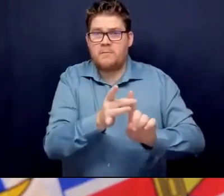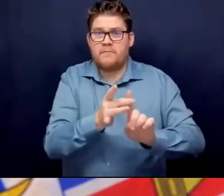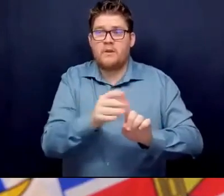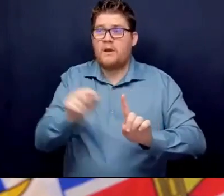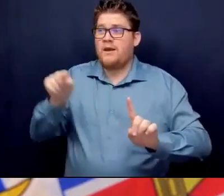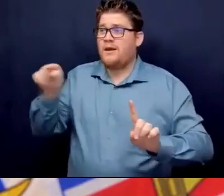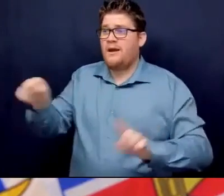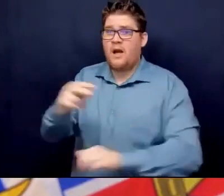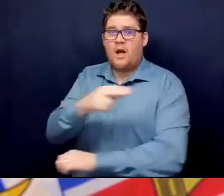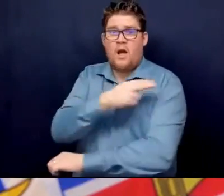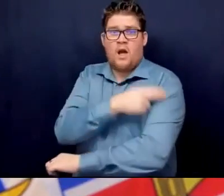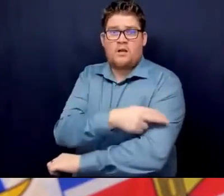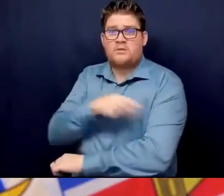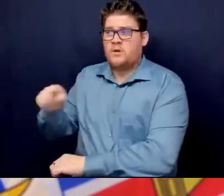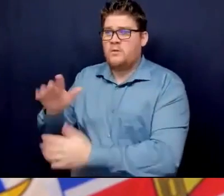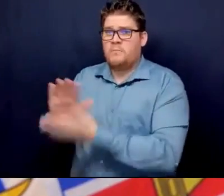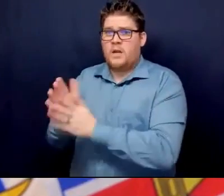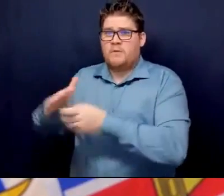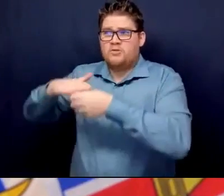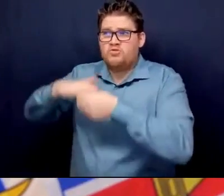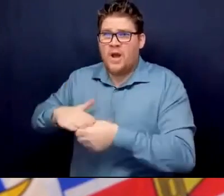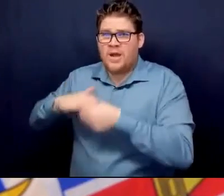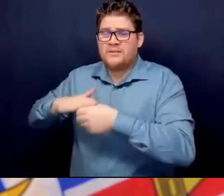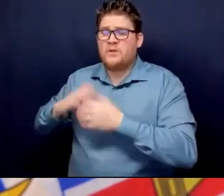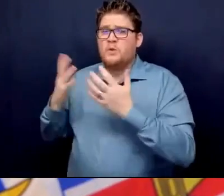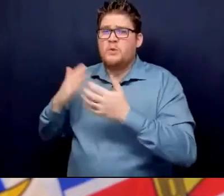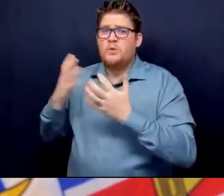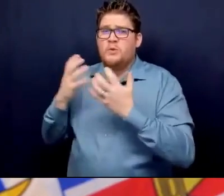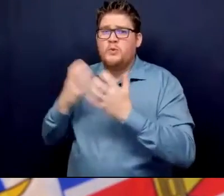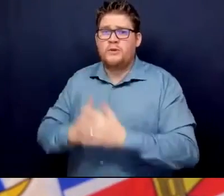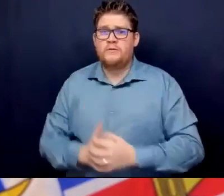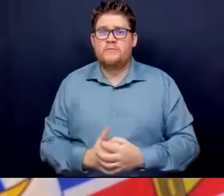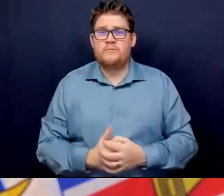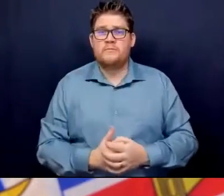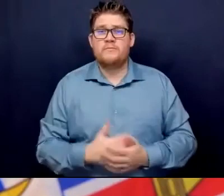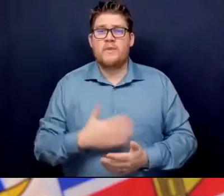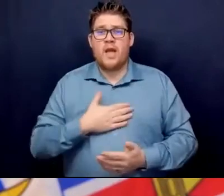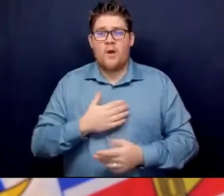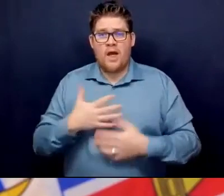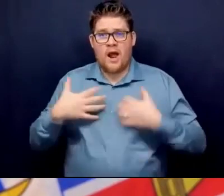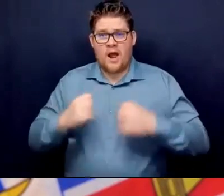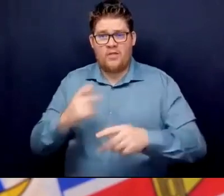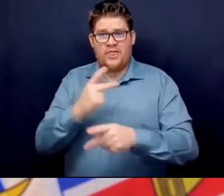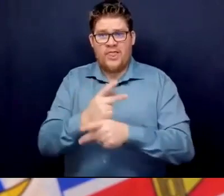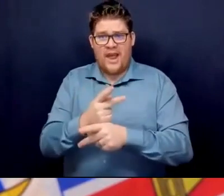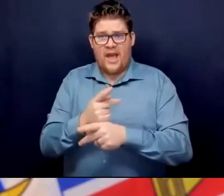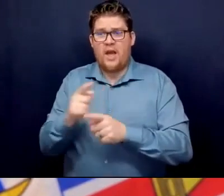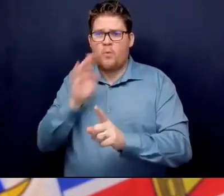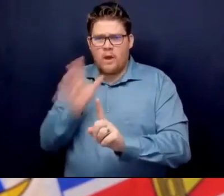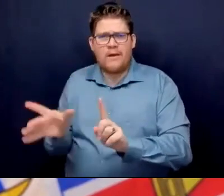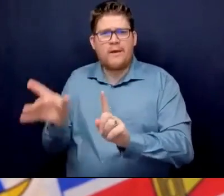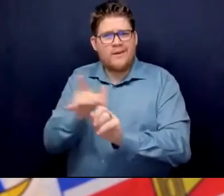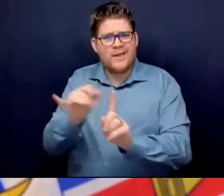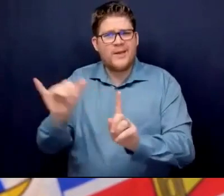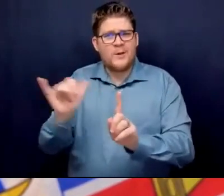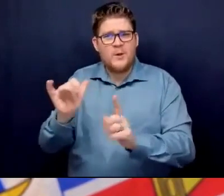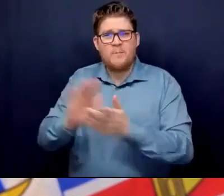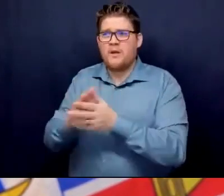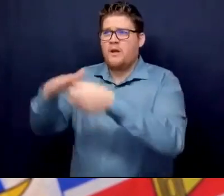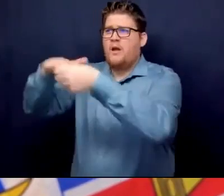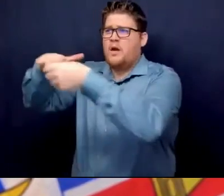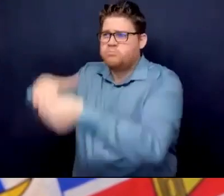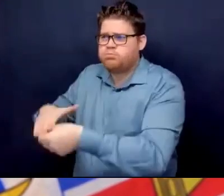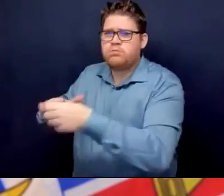as we're also seeing healthcare workers becoming ill with this strain. It's still a serious issue, and we are still